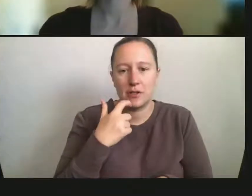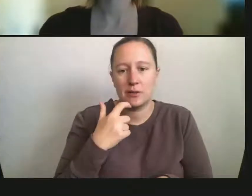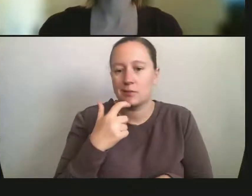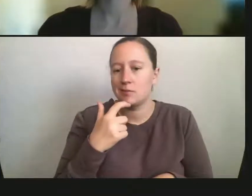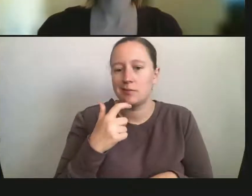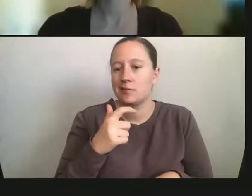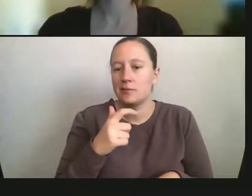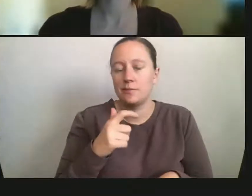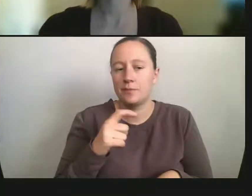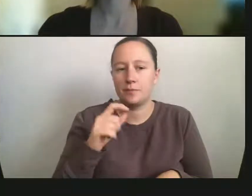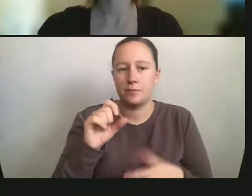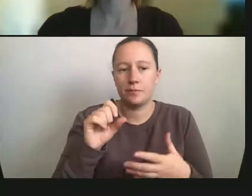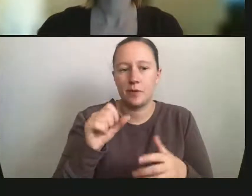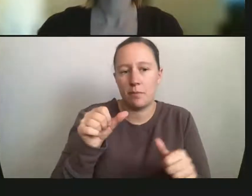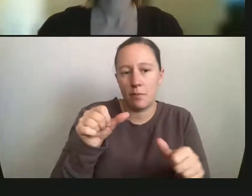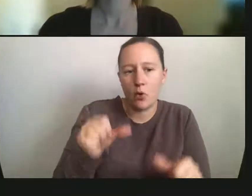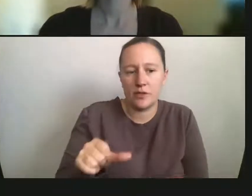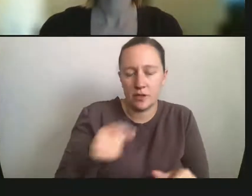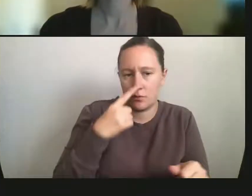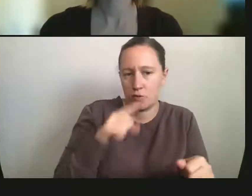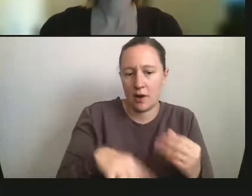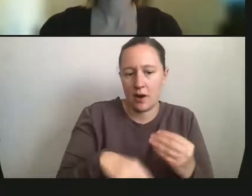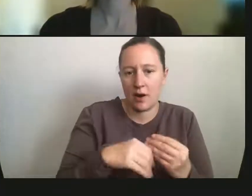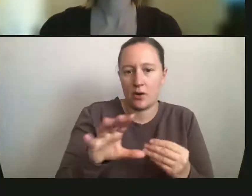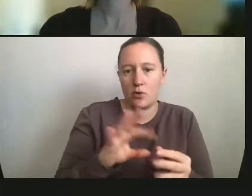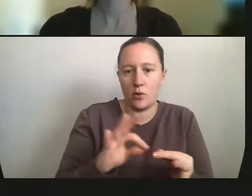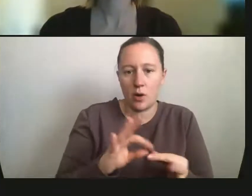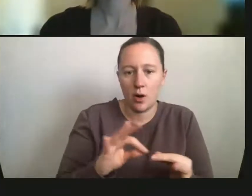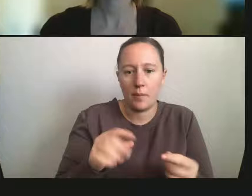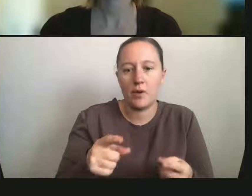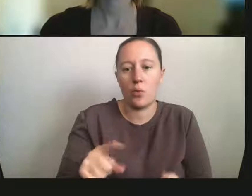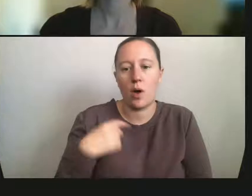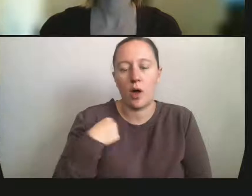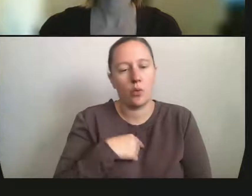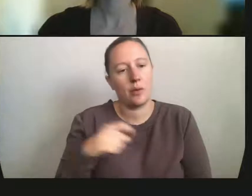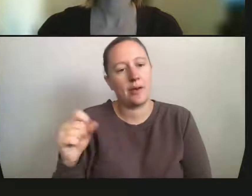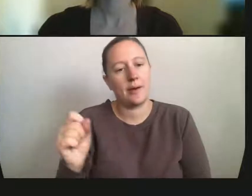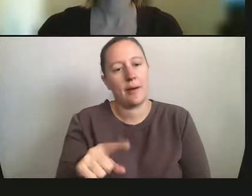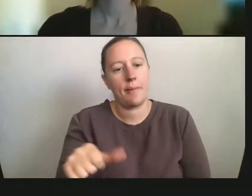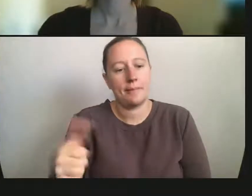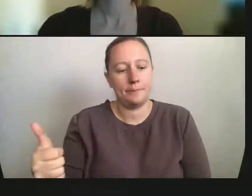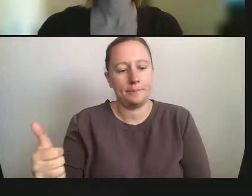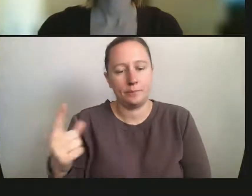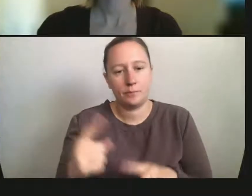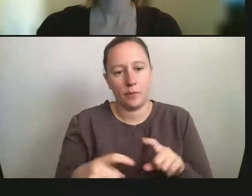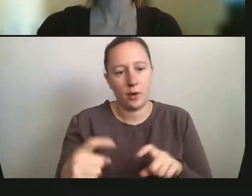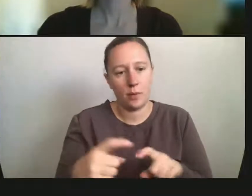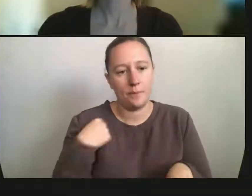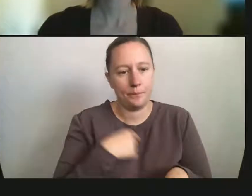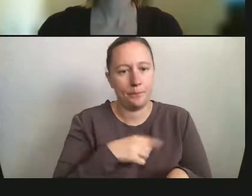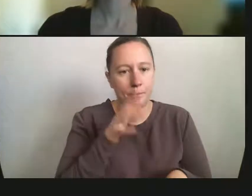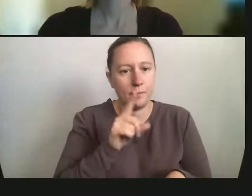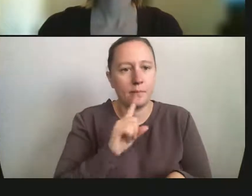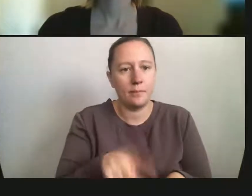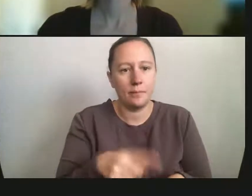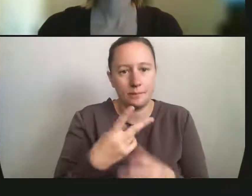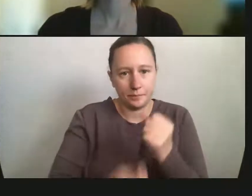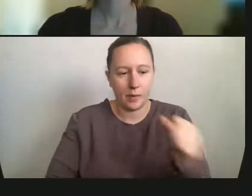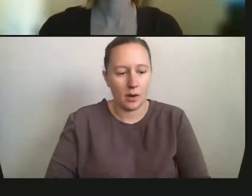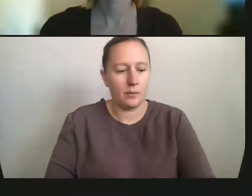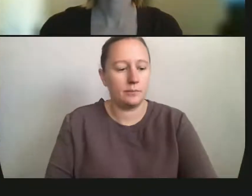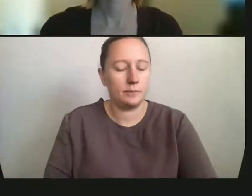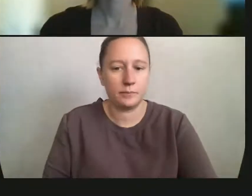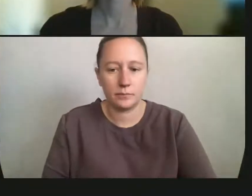reactions or some of your comments in the chat or in the Q&A while we're starting these other questions, and we can get to those as well. So